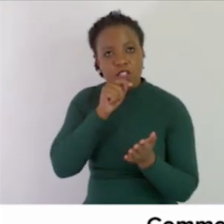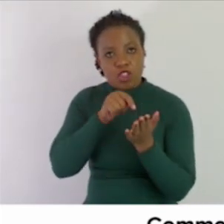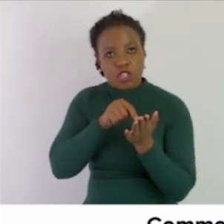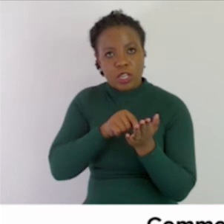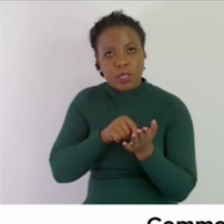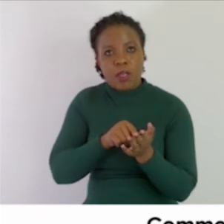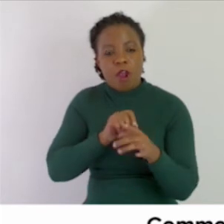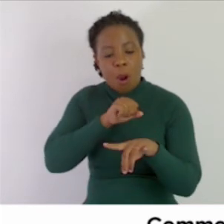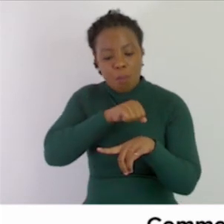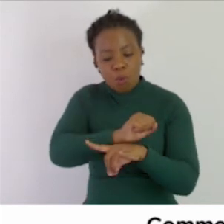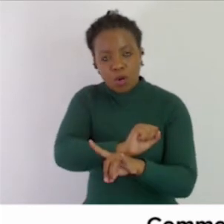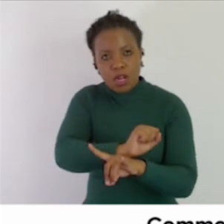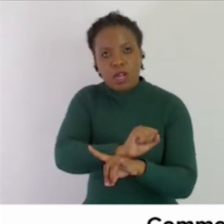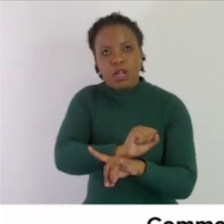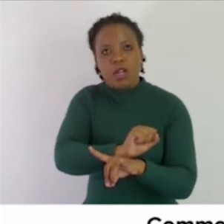Bull,